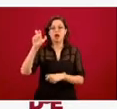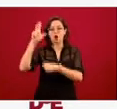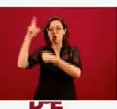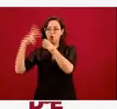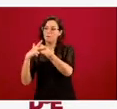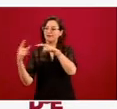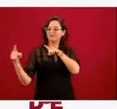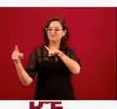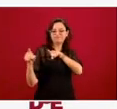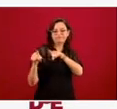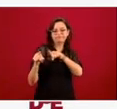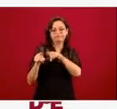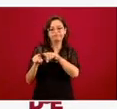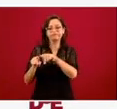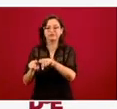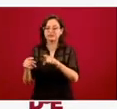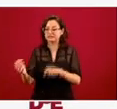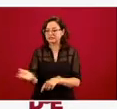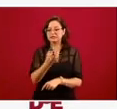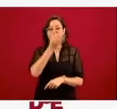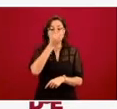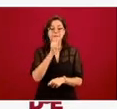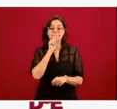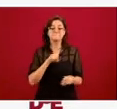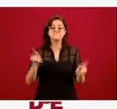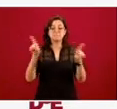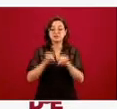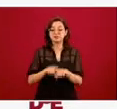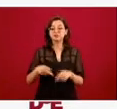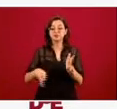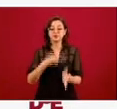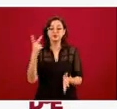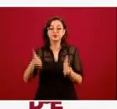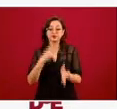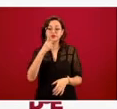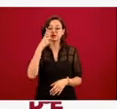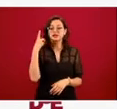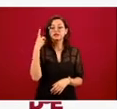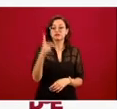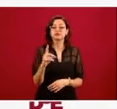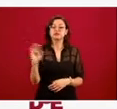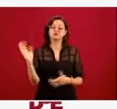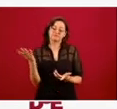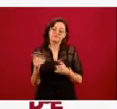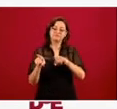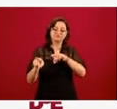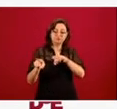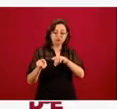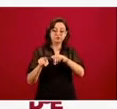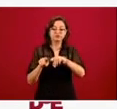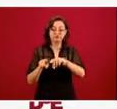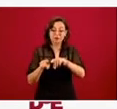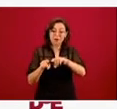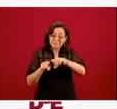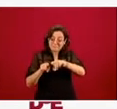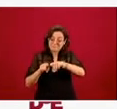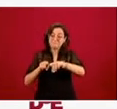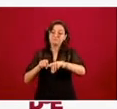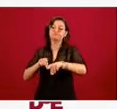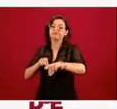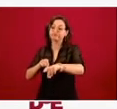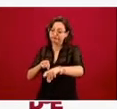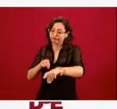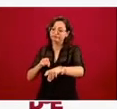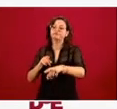is right there with the European region when it comes to representation of the pandemic worldwide, and